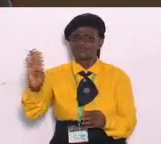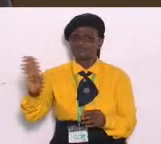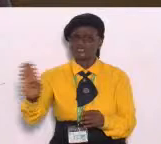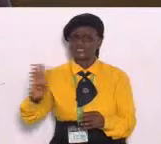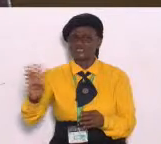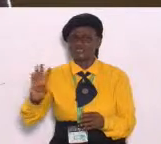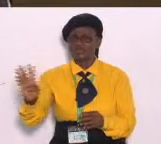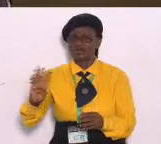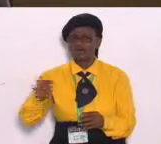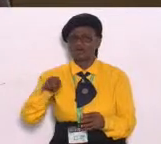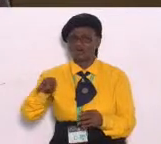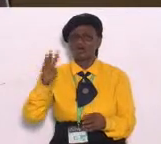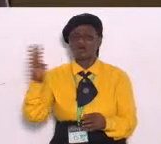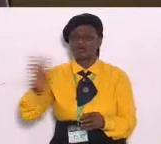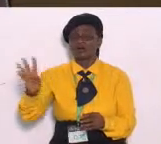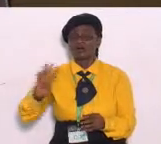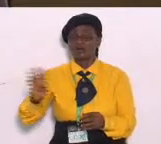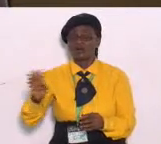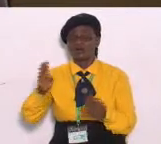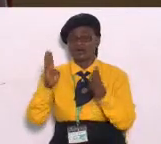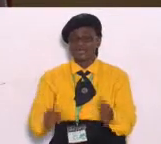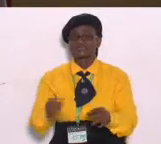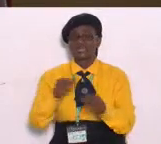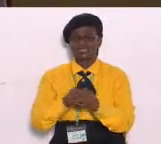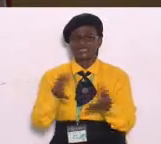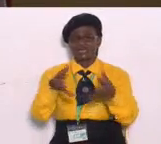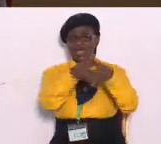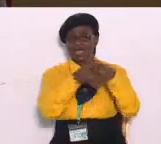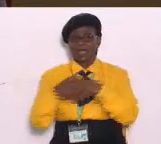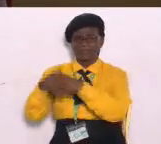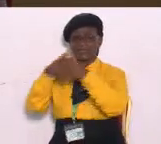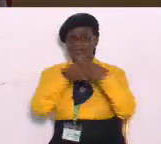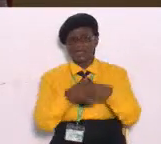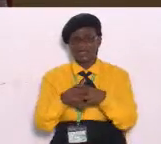the billionaires in America,